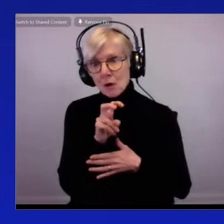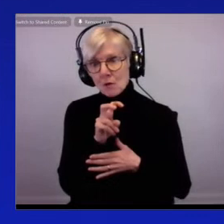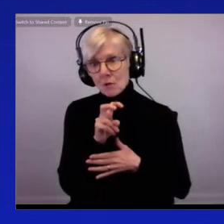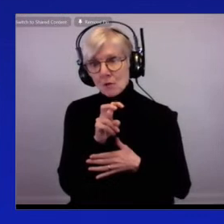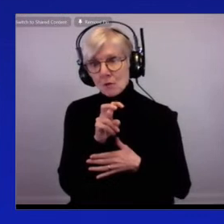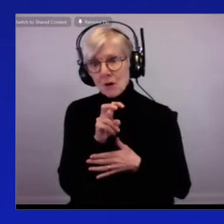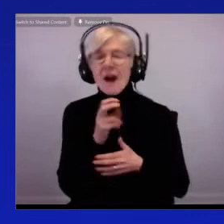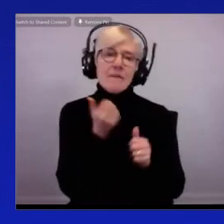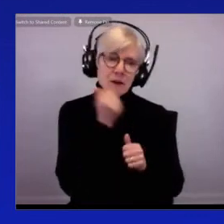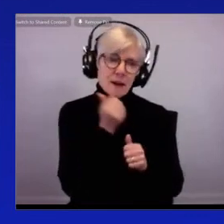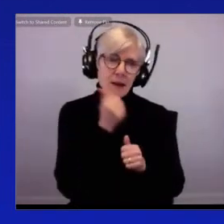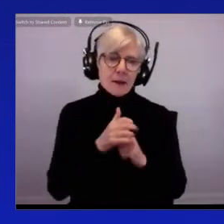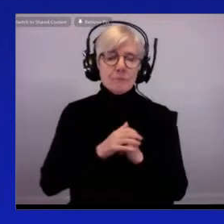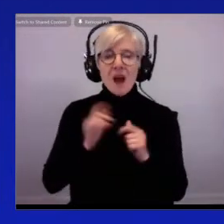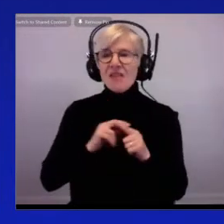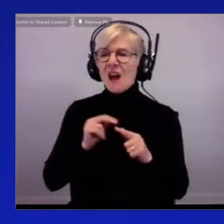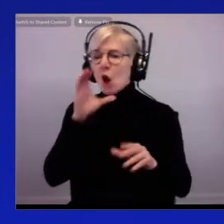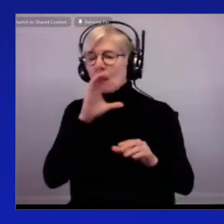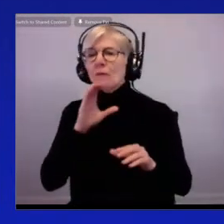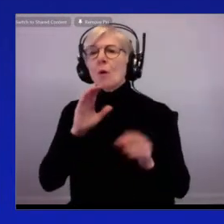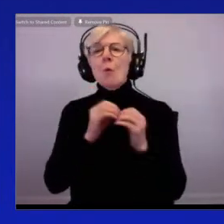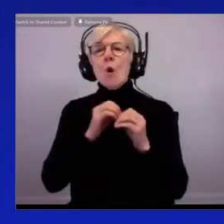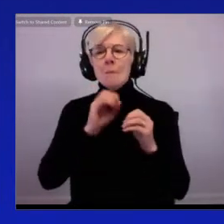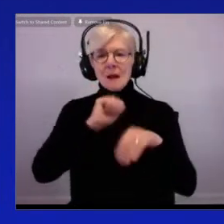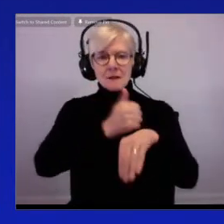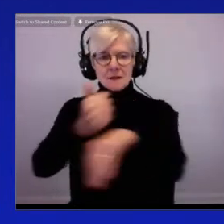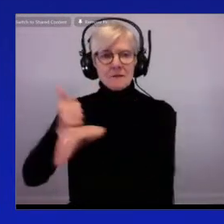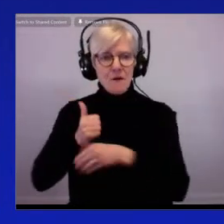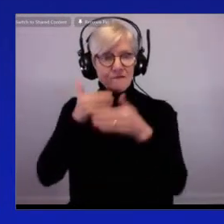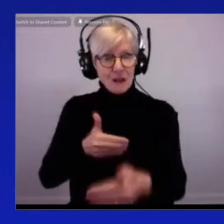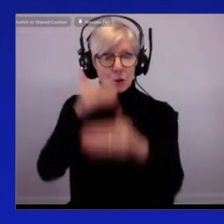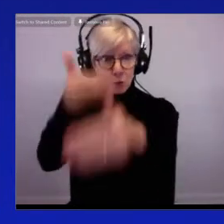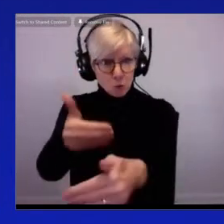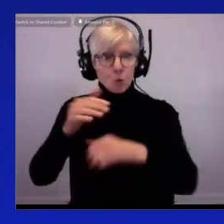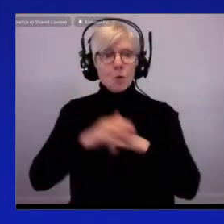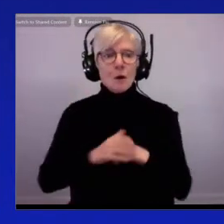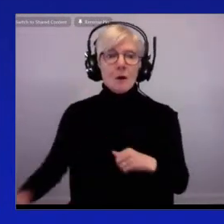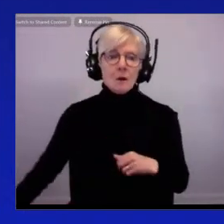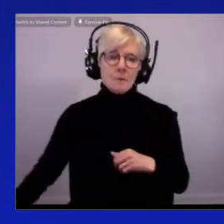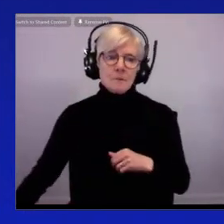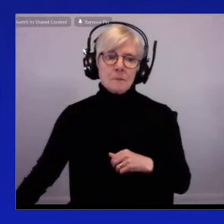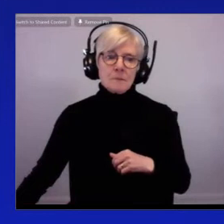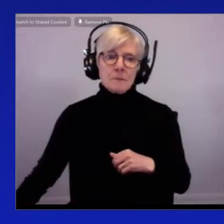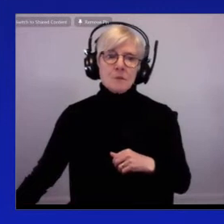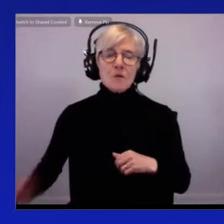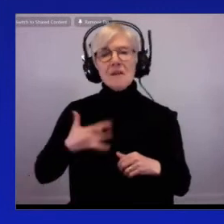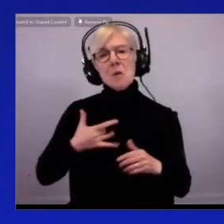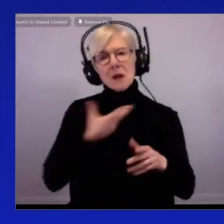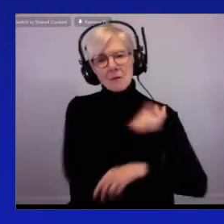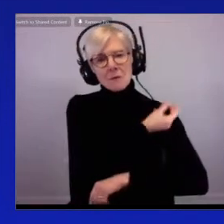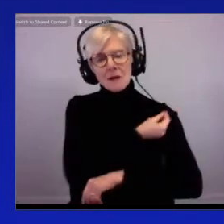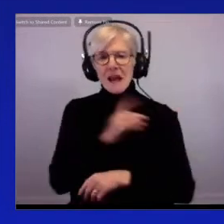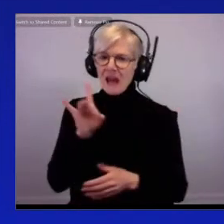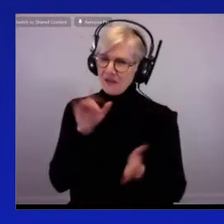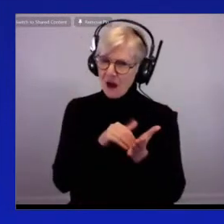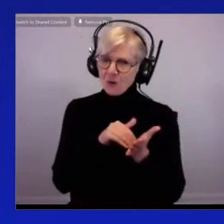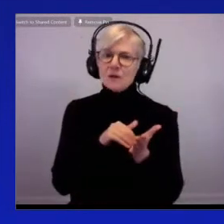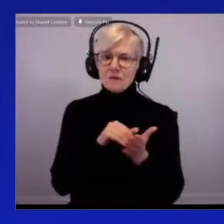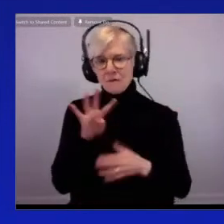additional sites for phase 2. 7 clinics would provide up the capacity to vaccinate up to 8,400 people a